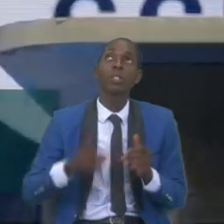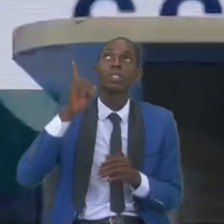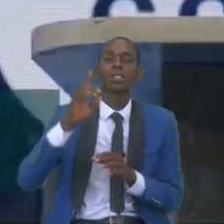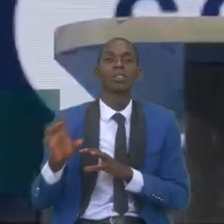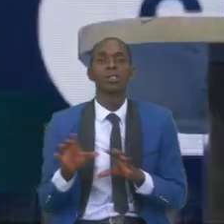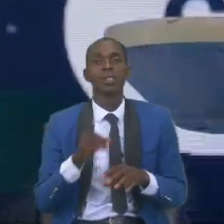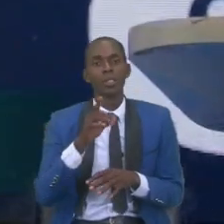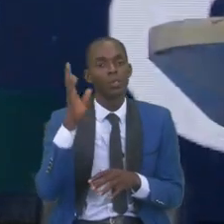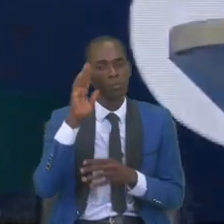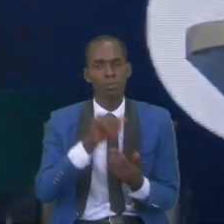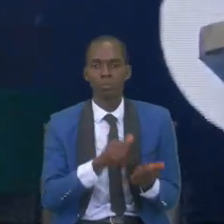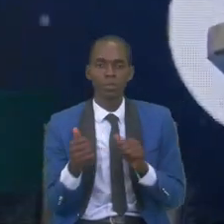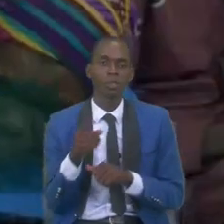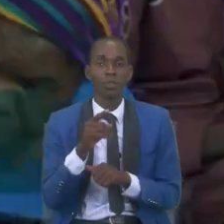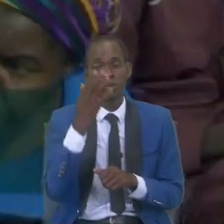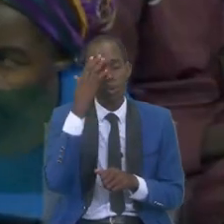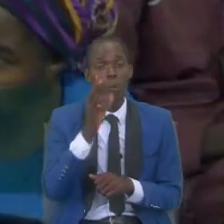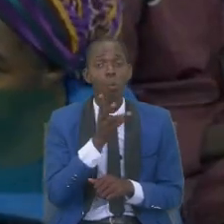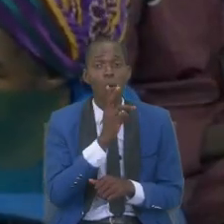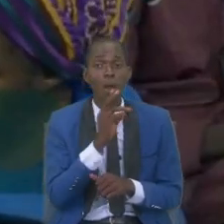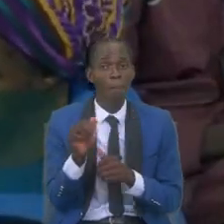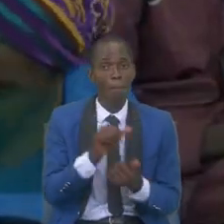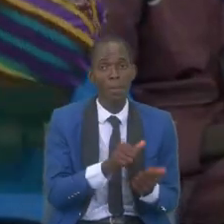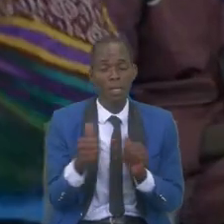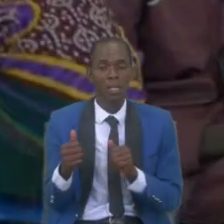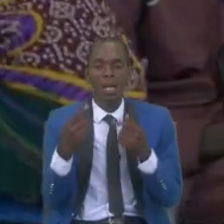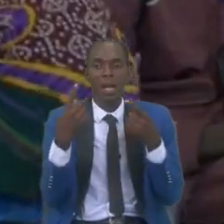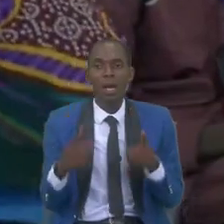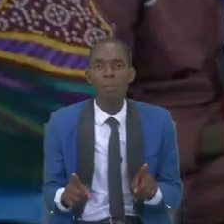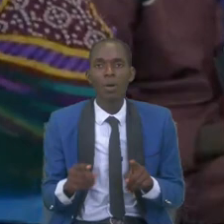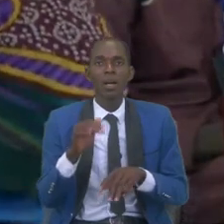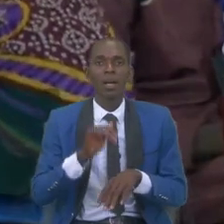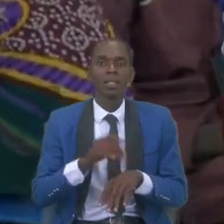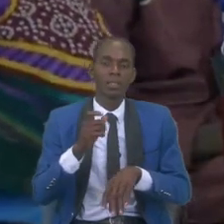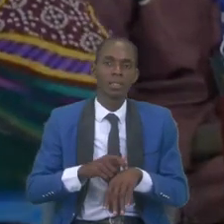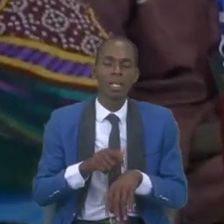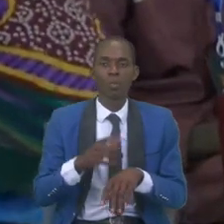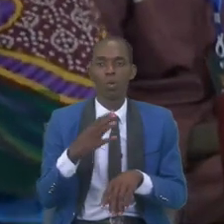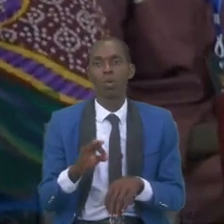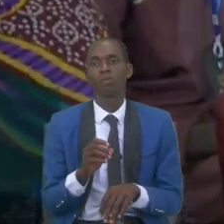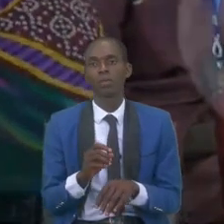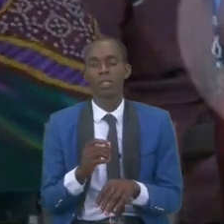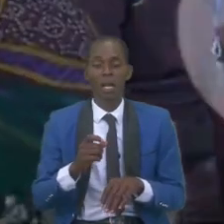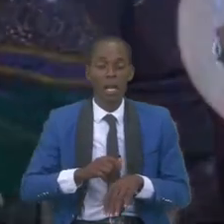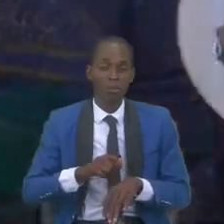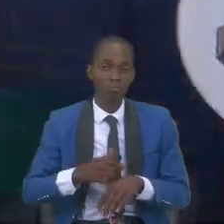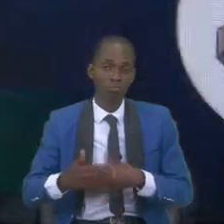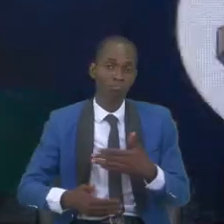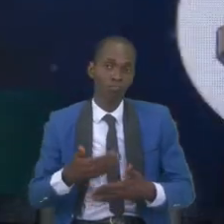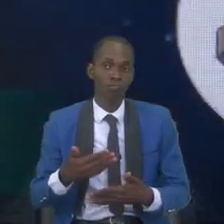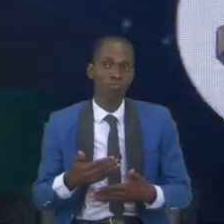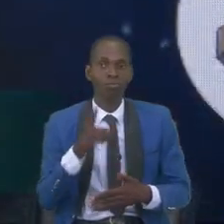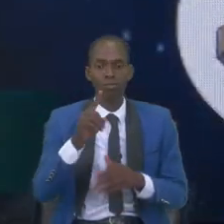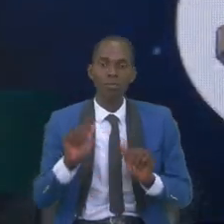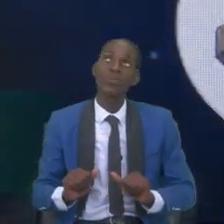baptize you. You know, water baptism, it takes place at a moment of time. You surrender your body to